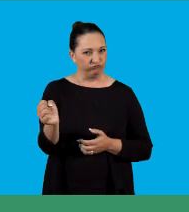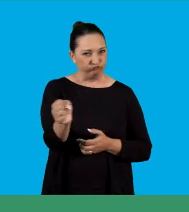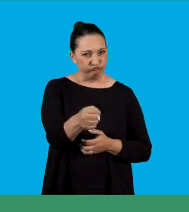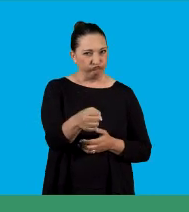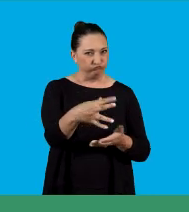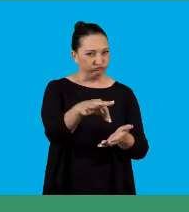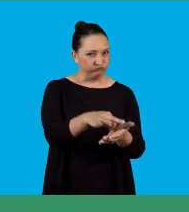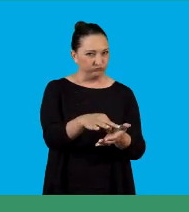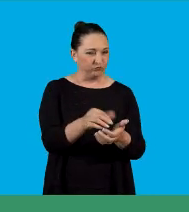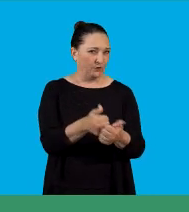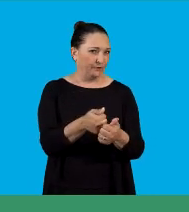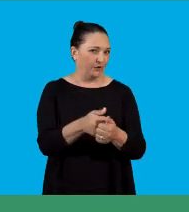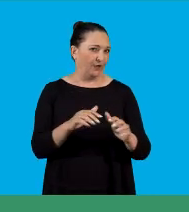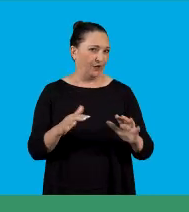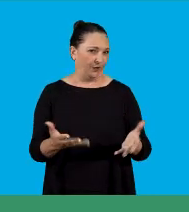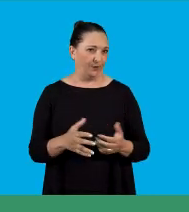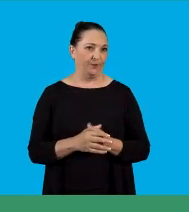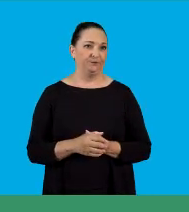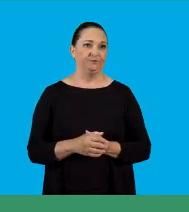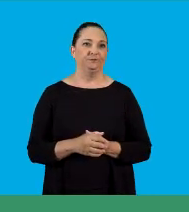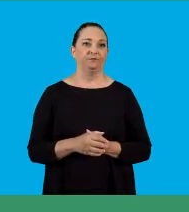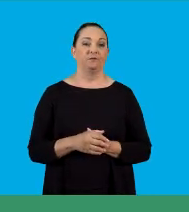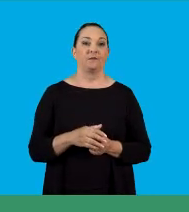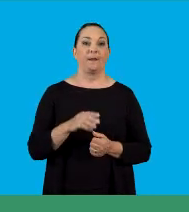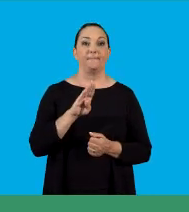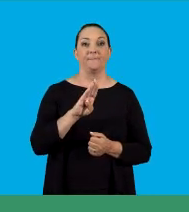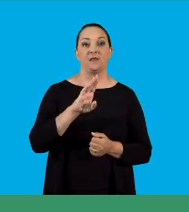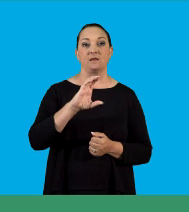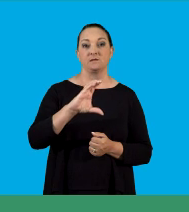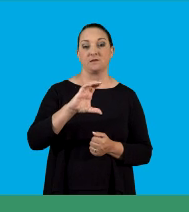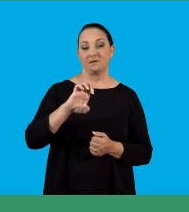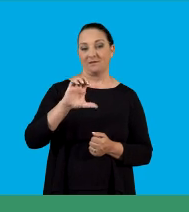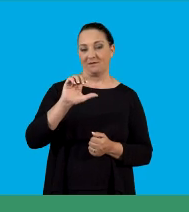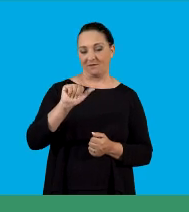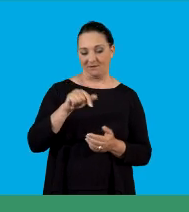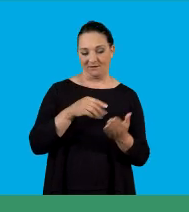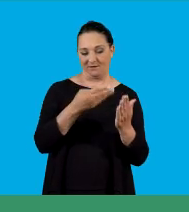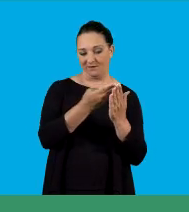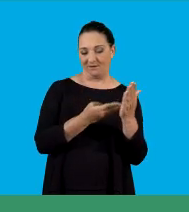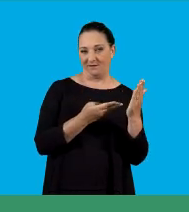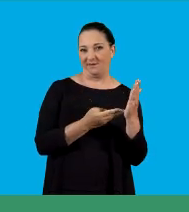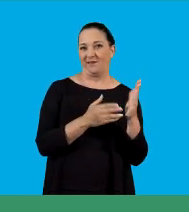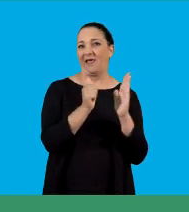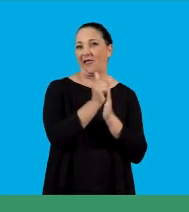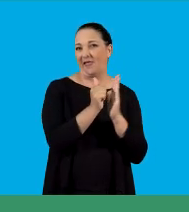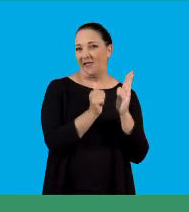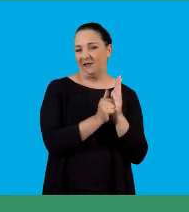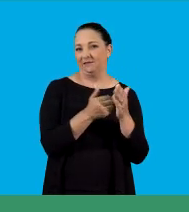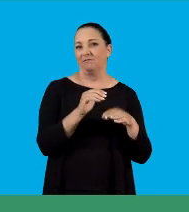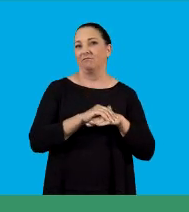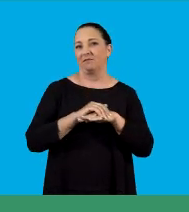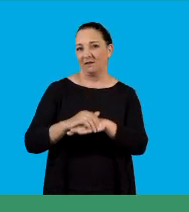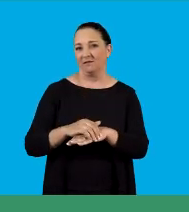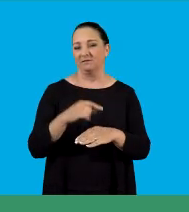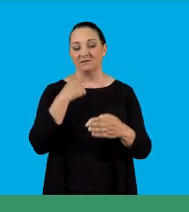nature of employment. So we are guided by the BCA again. Right, the BCA sets out